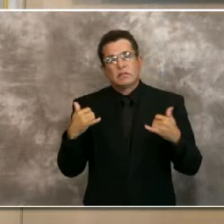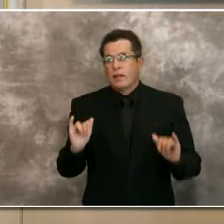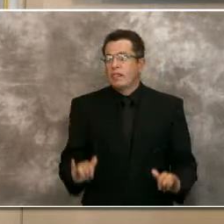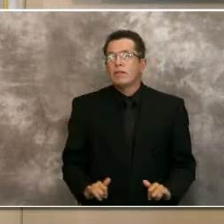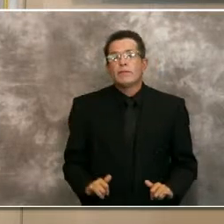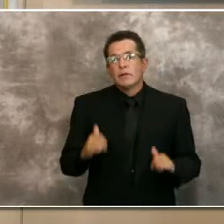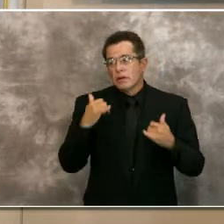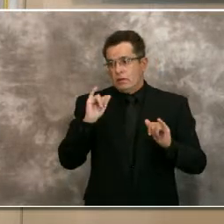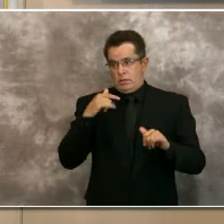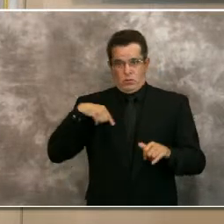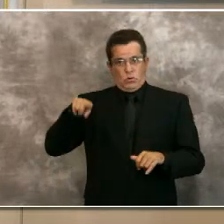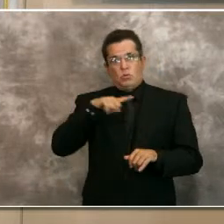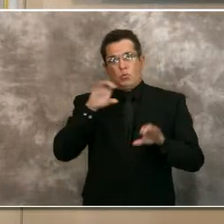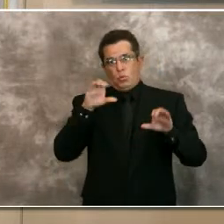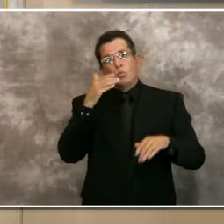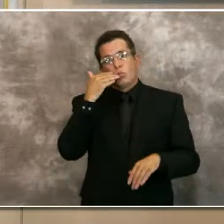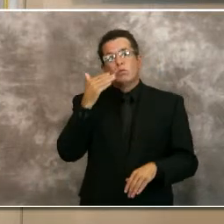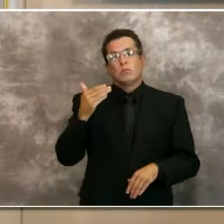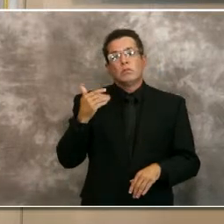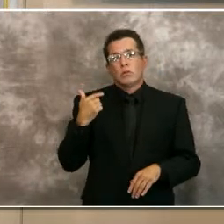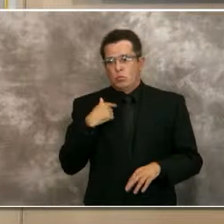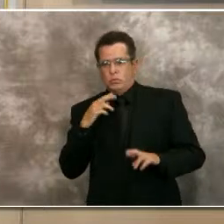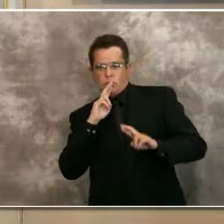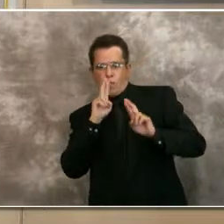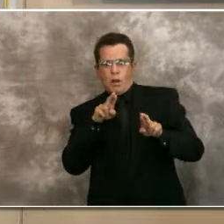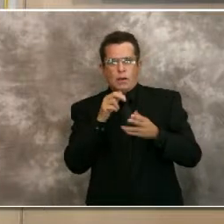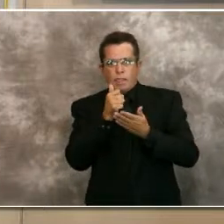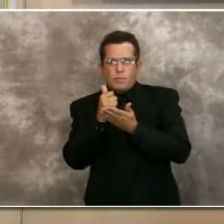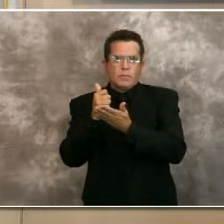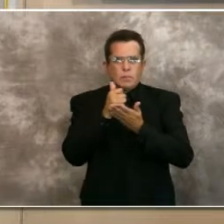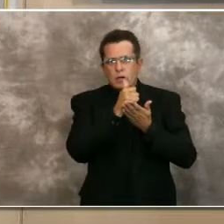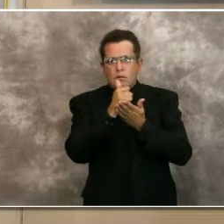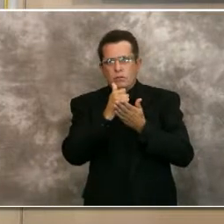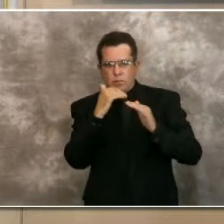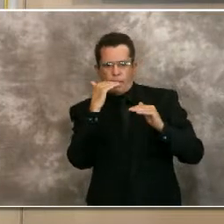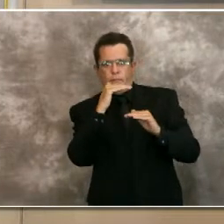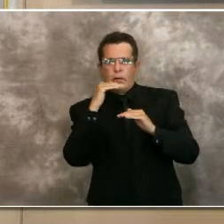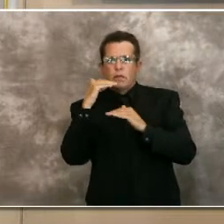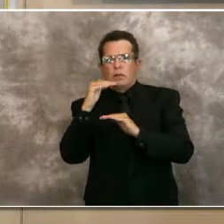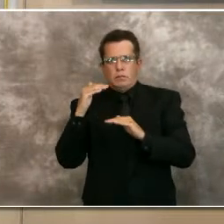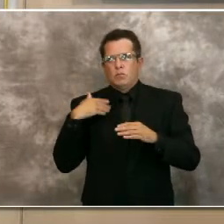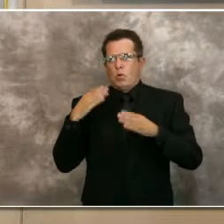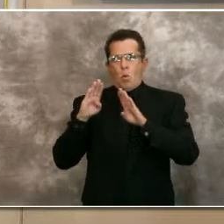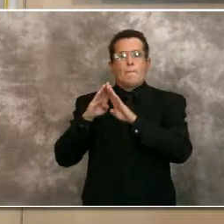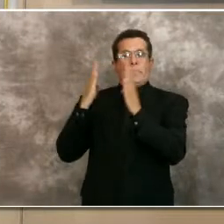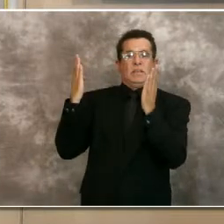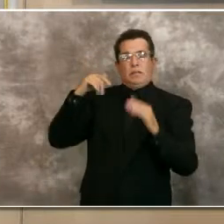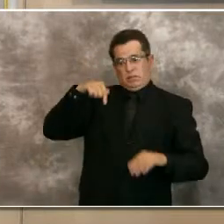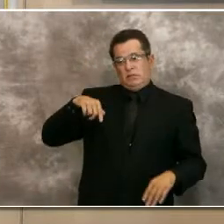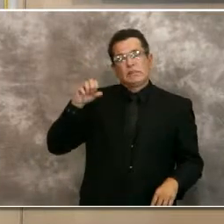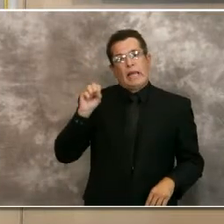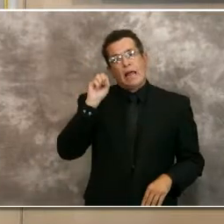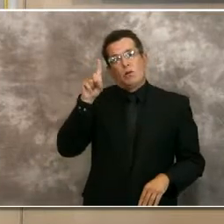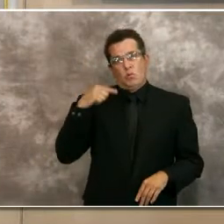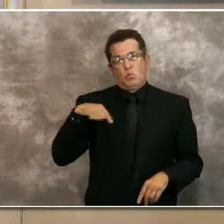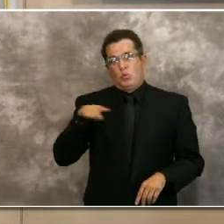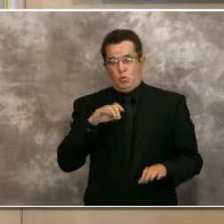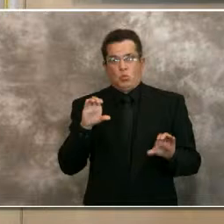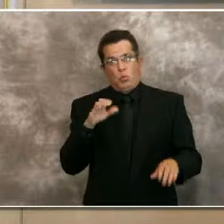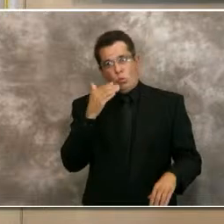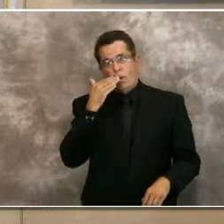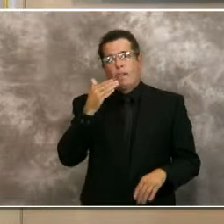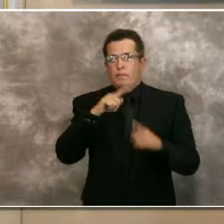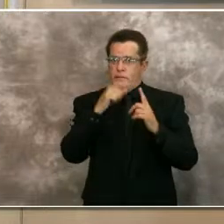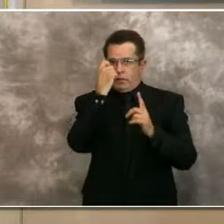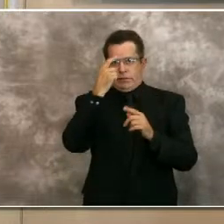our initial response to coronavirus, and thus far in our reopening, in San Diego we have done well, there are 10